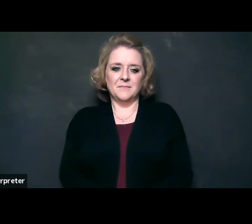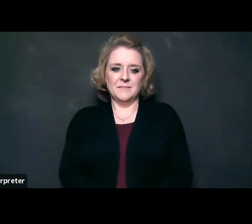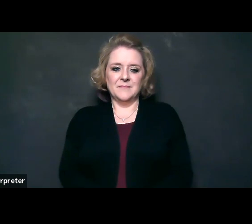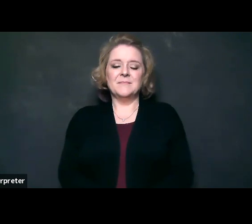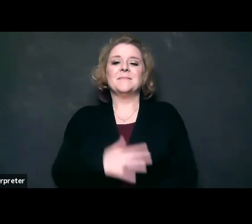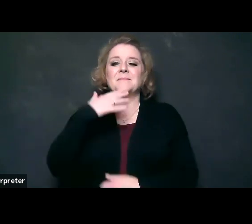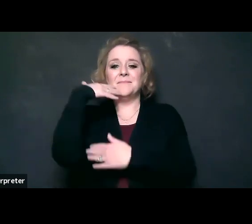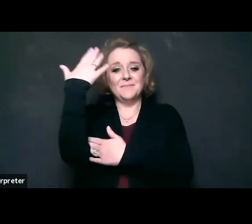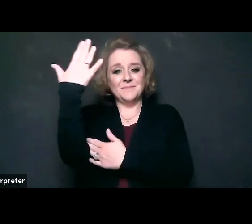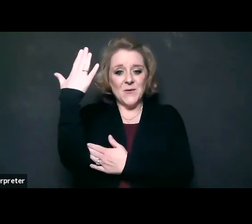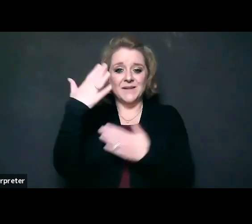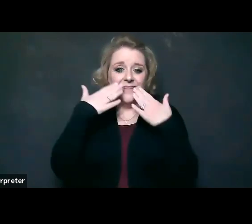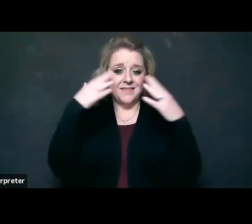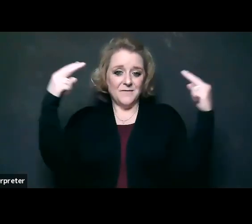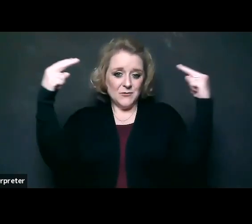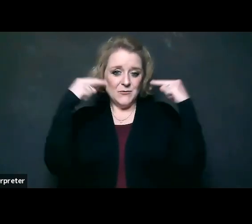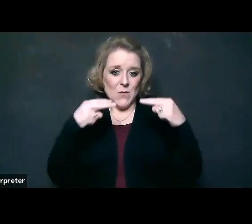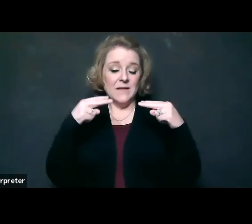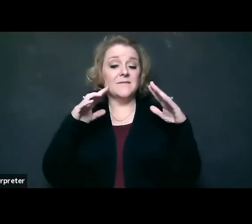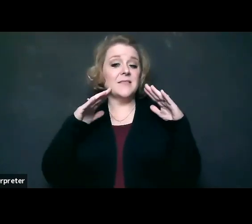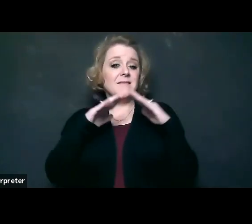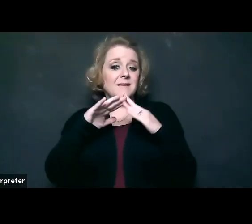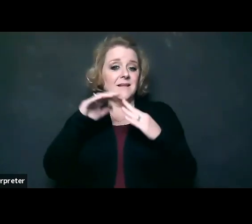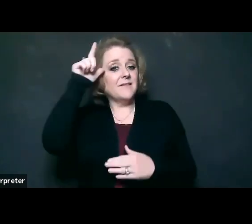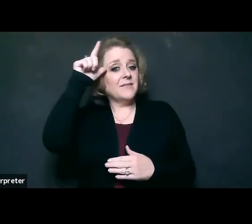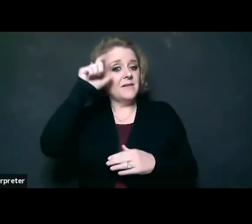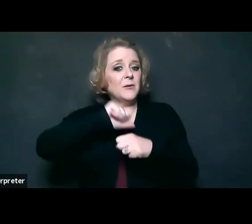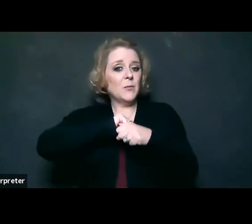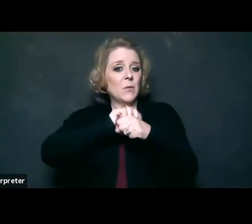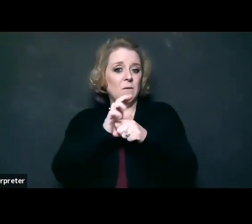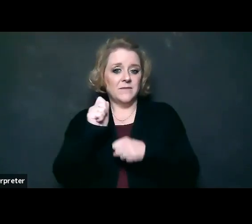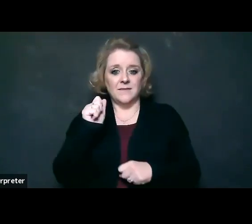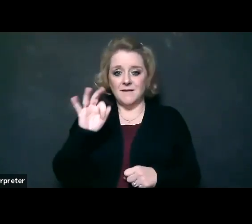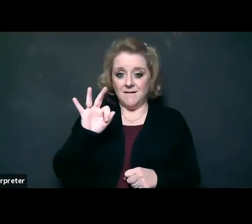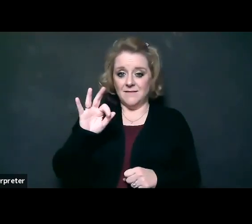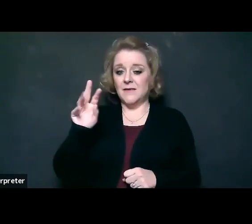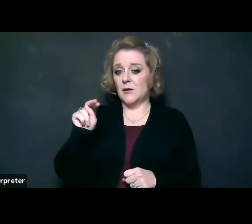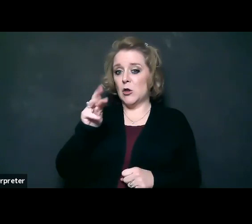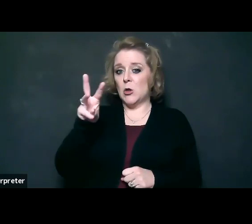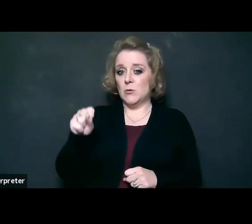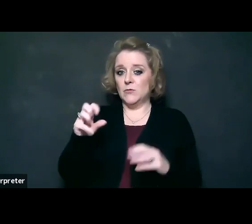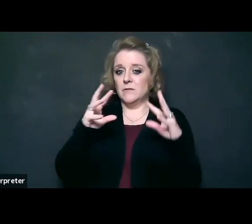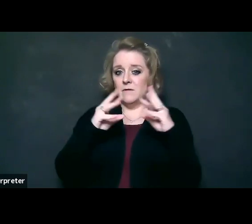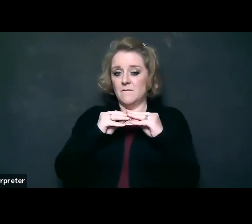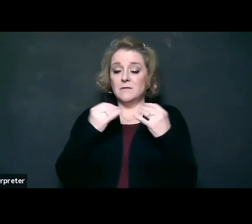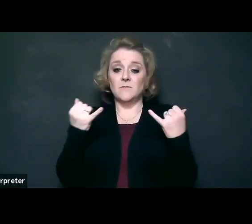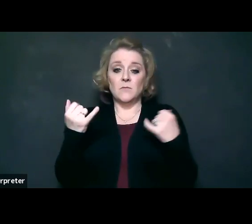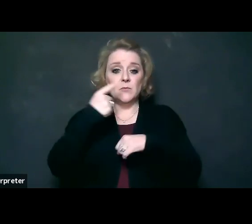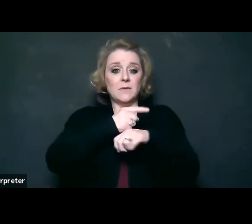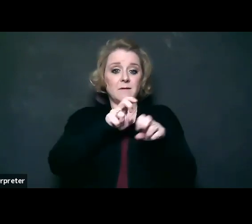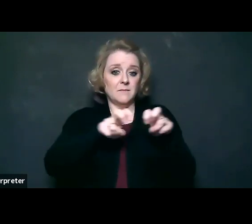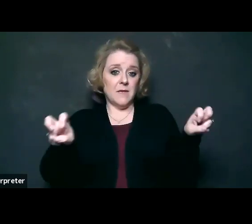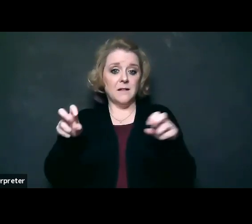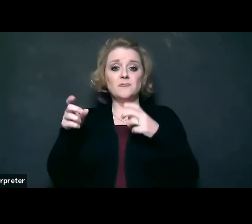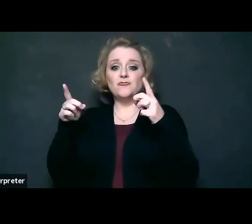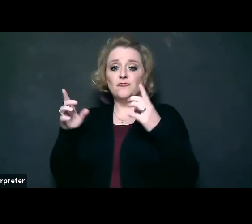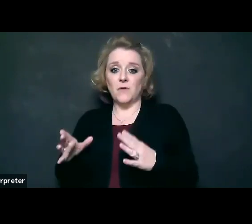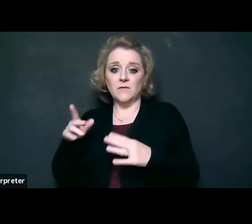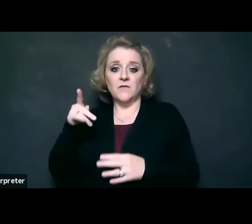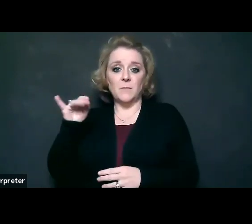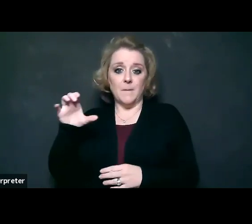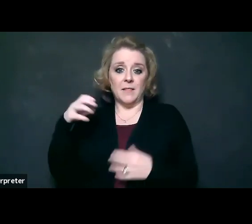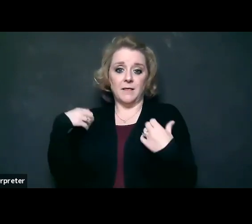Good morning, and thank you for joining us for the City of Lubbock COVID-19 news conference. Today's panelists are the Director of Public Health, Katherine